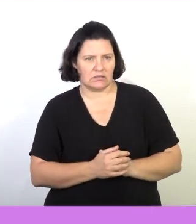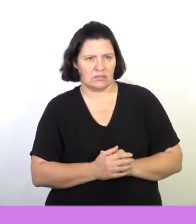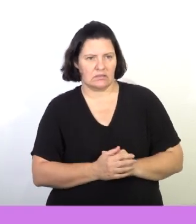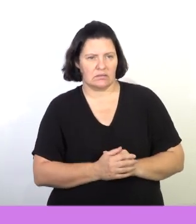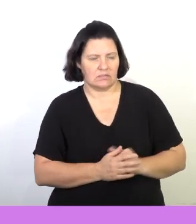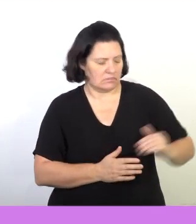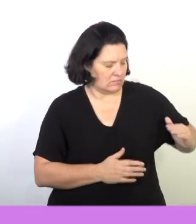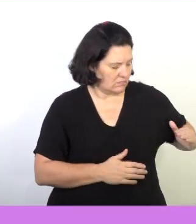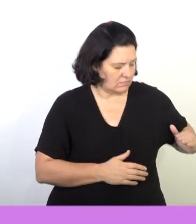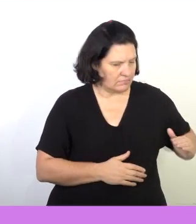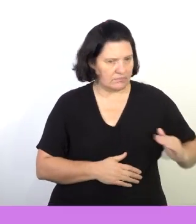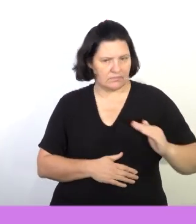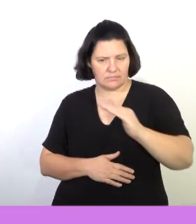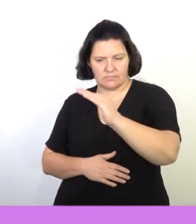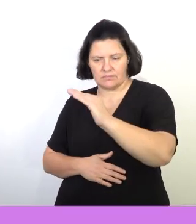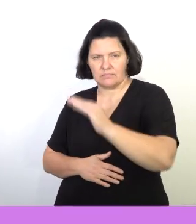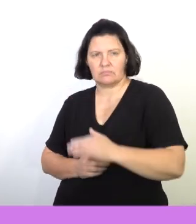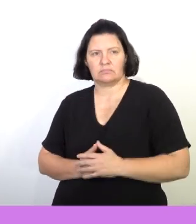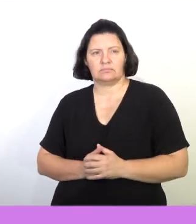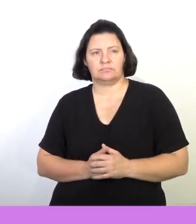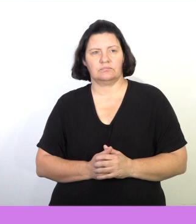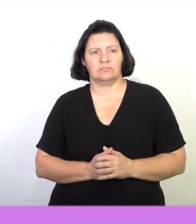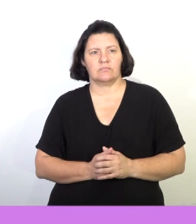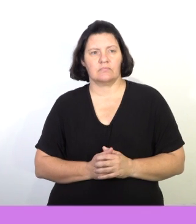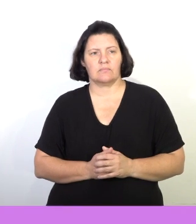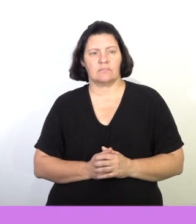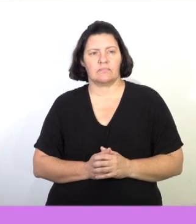represent. Let's connect.